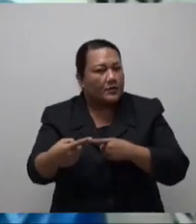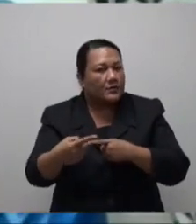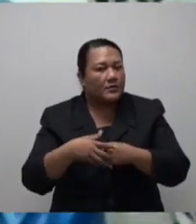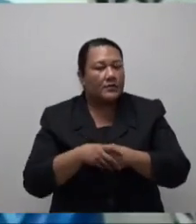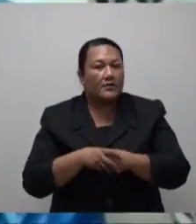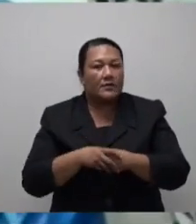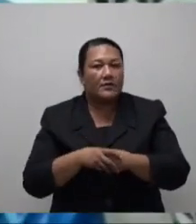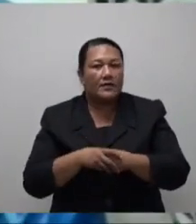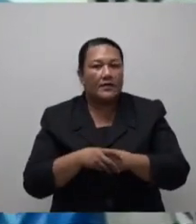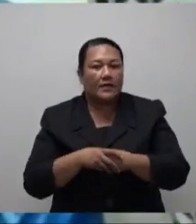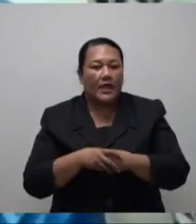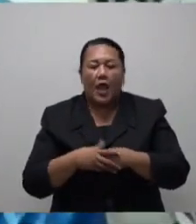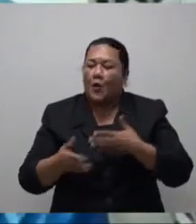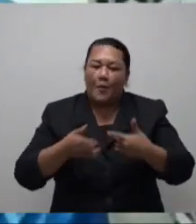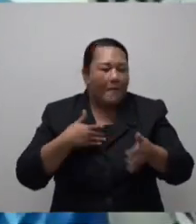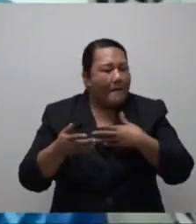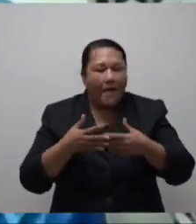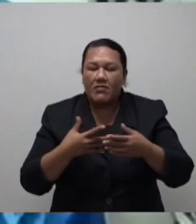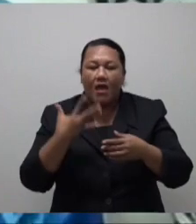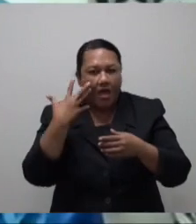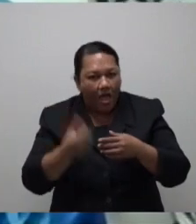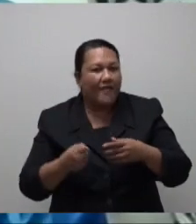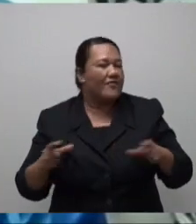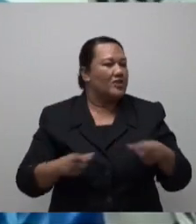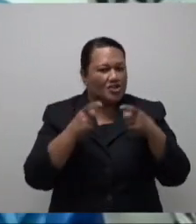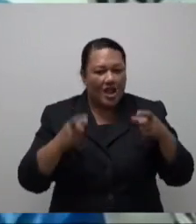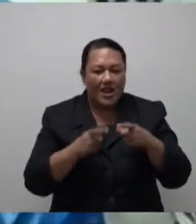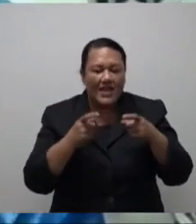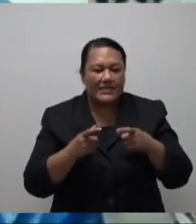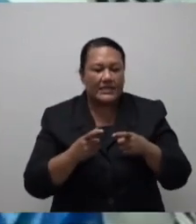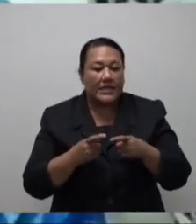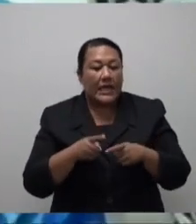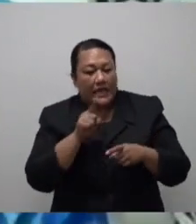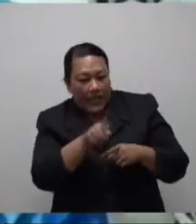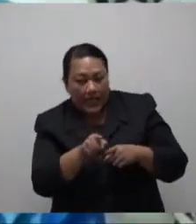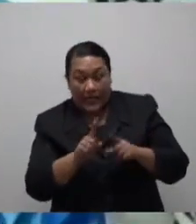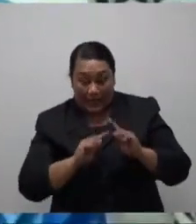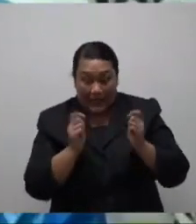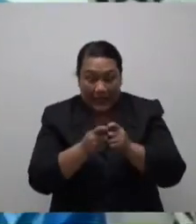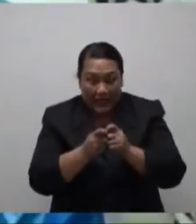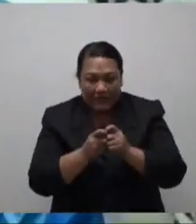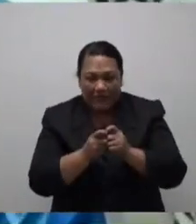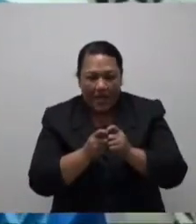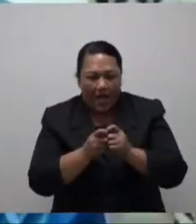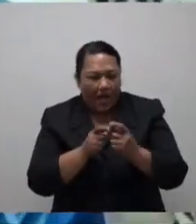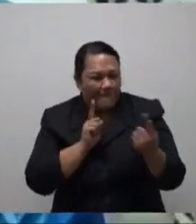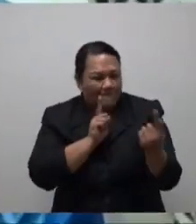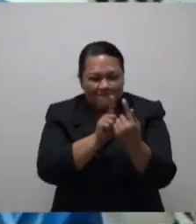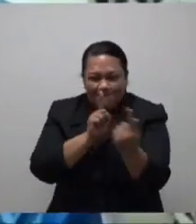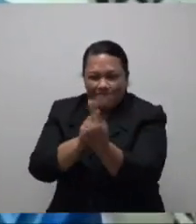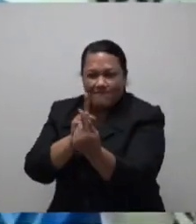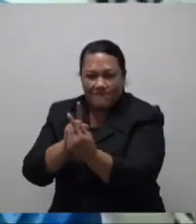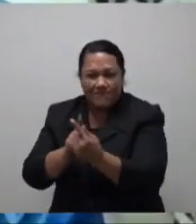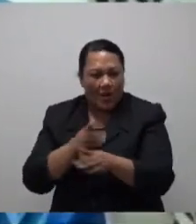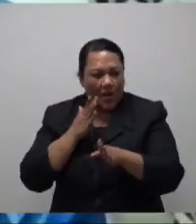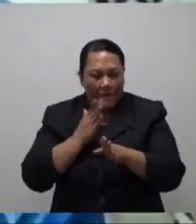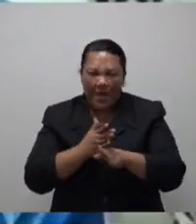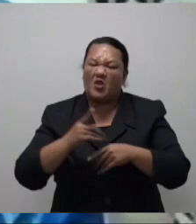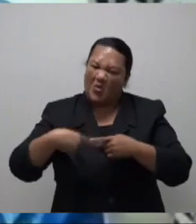in spite of the challenges faced by our health team in the area of surveillance and contact